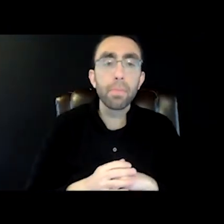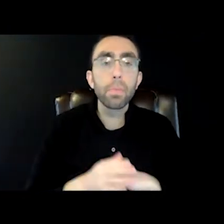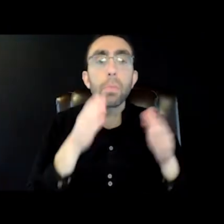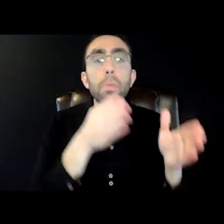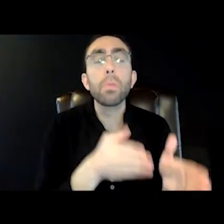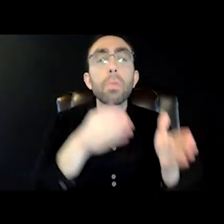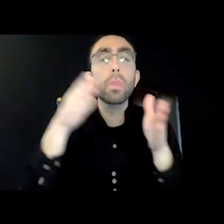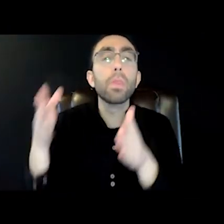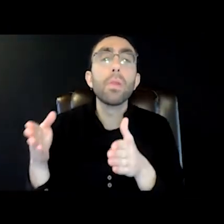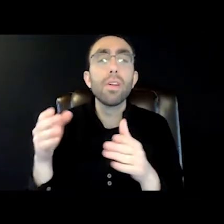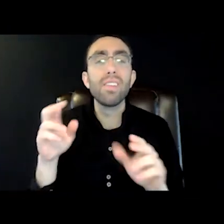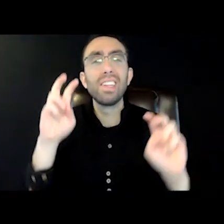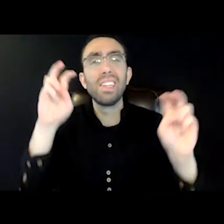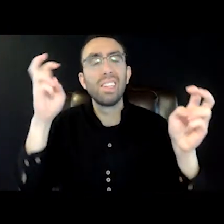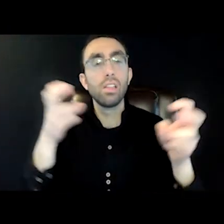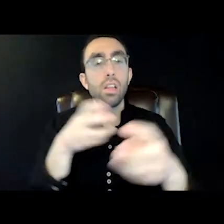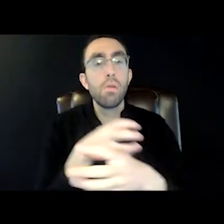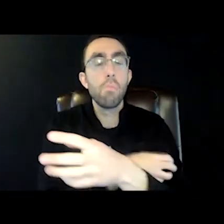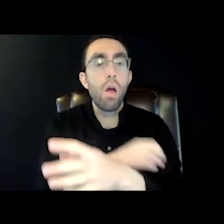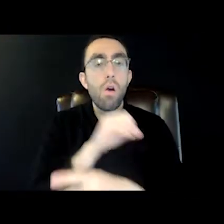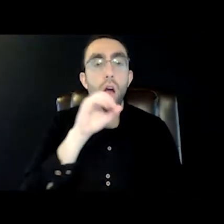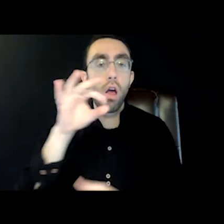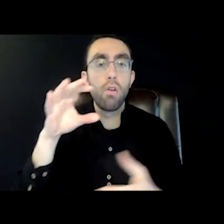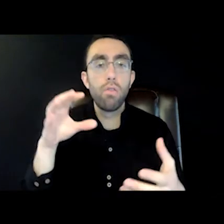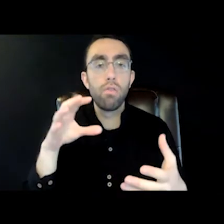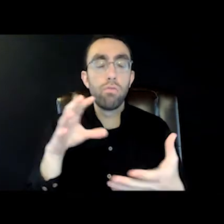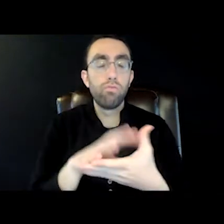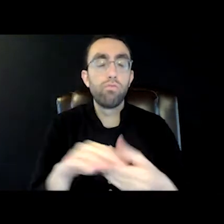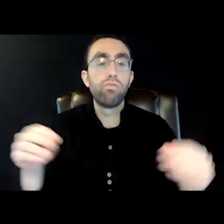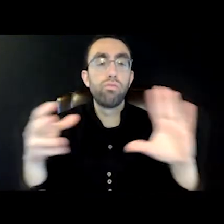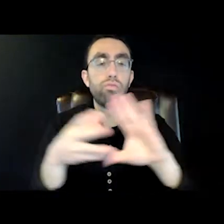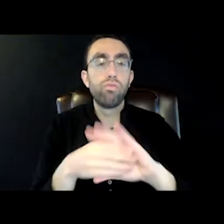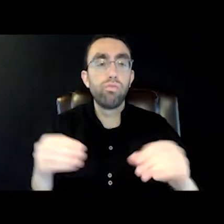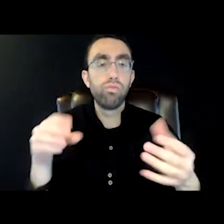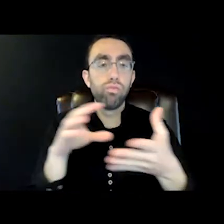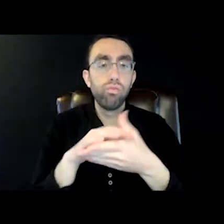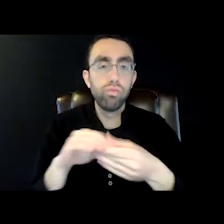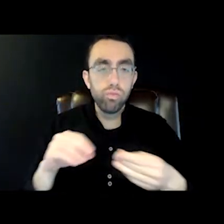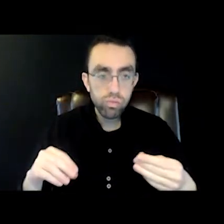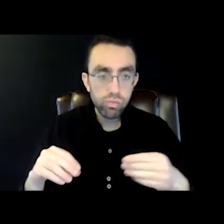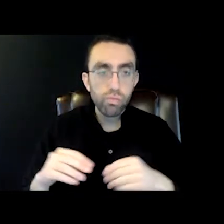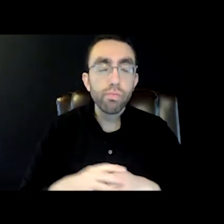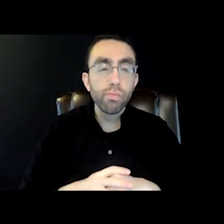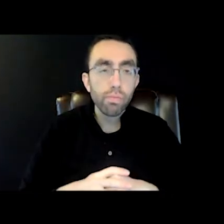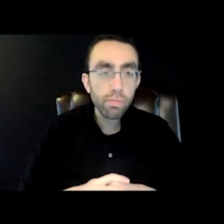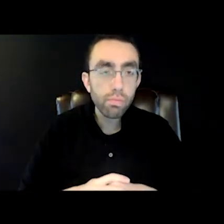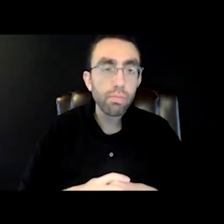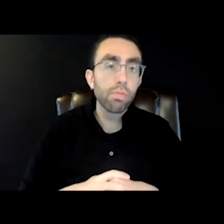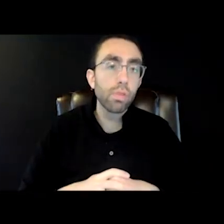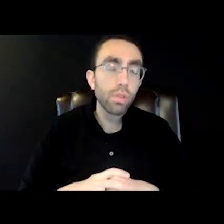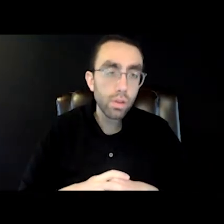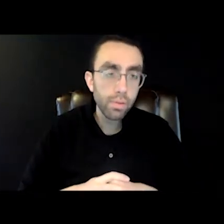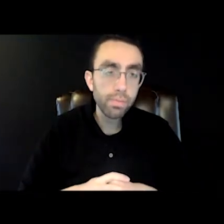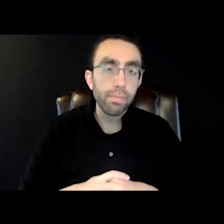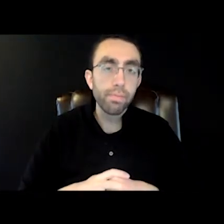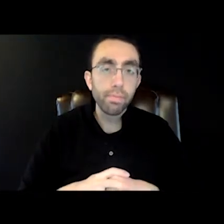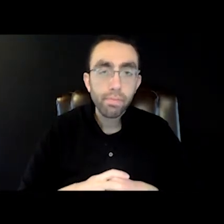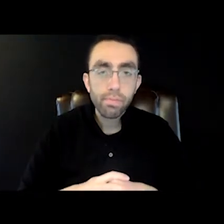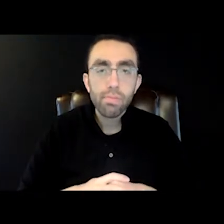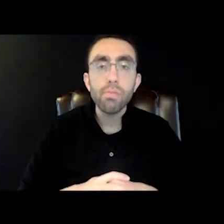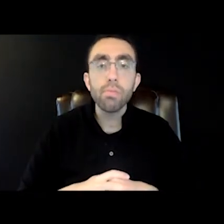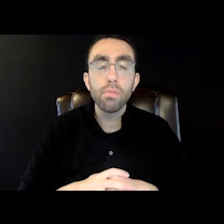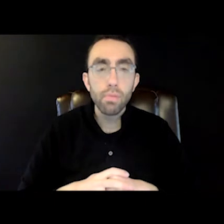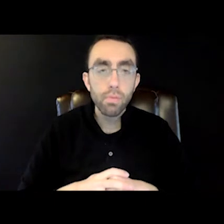Okay, so talking a little bit about storytelling, story sharing, there's a lot of different